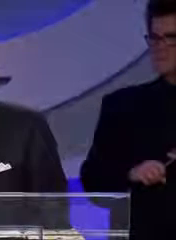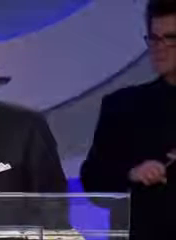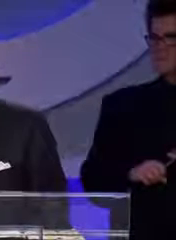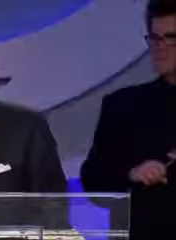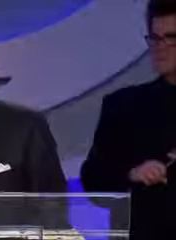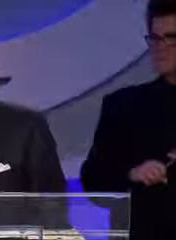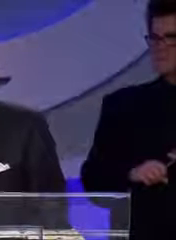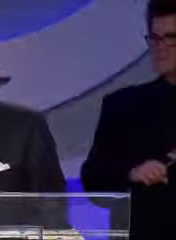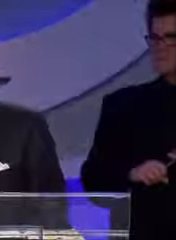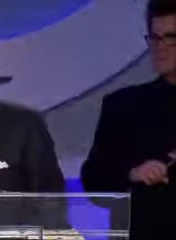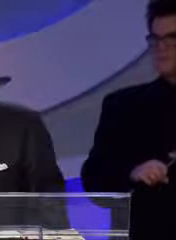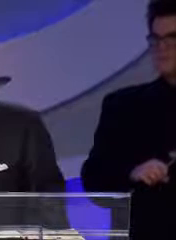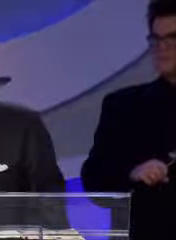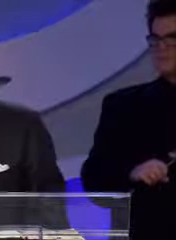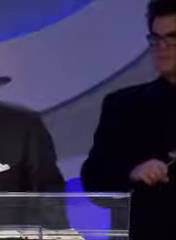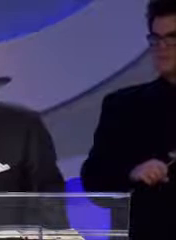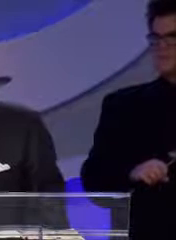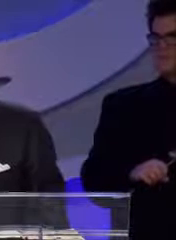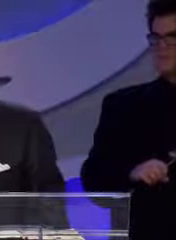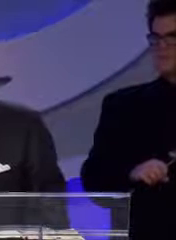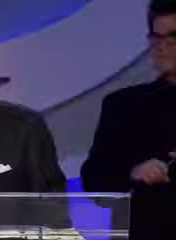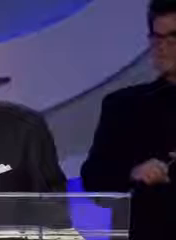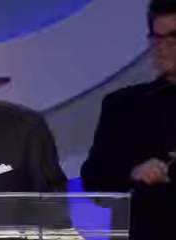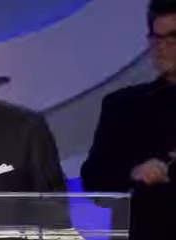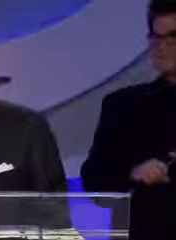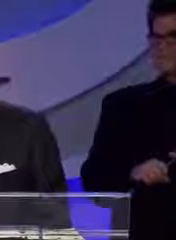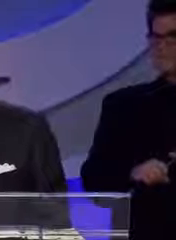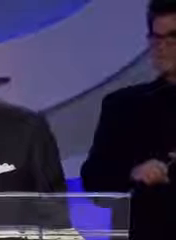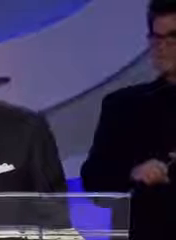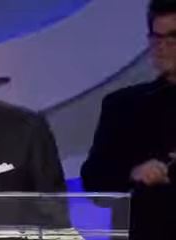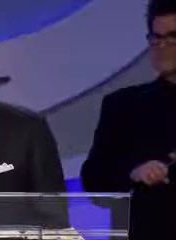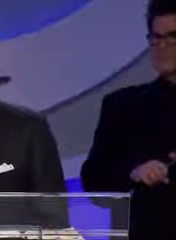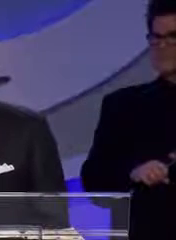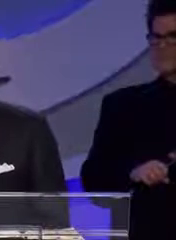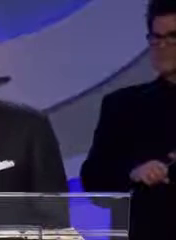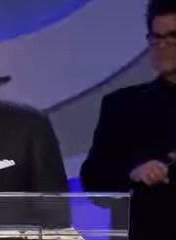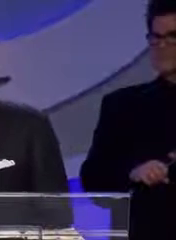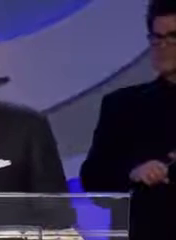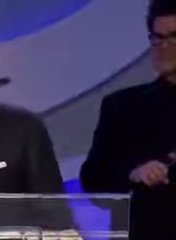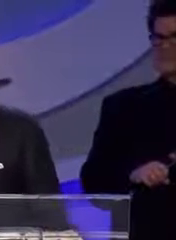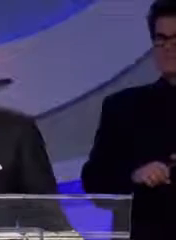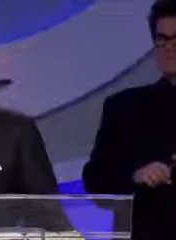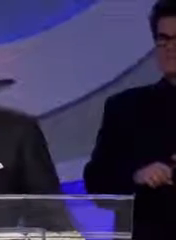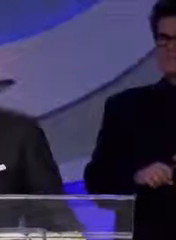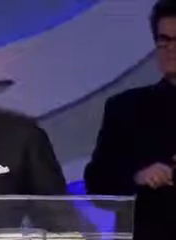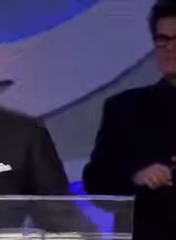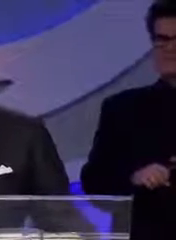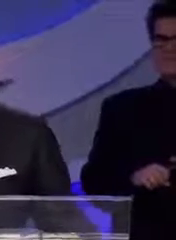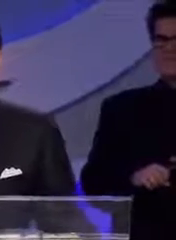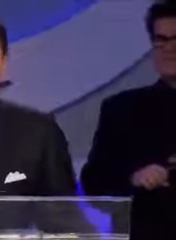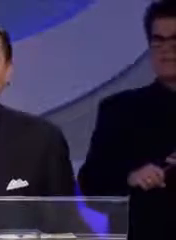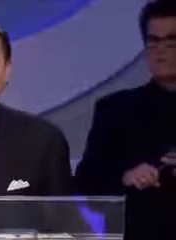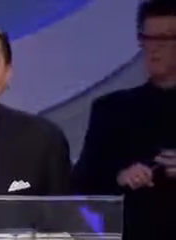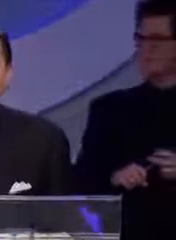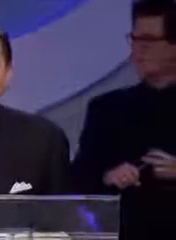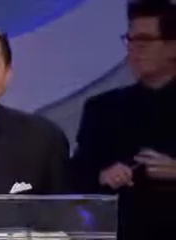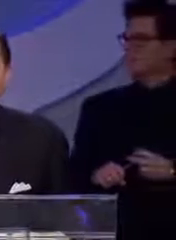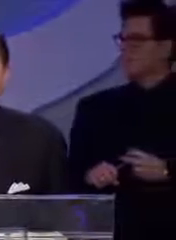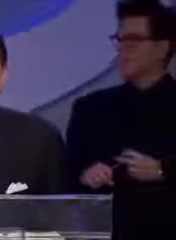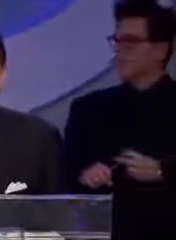blessed are your eyes, for they see, and blessed are your ears, for they